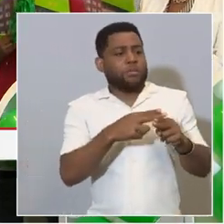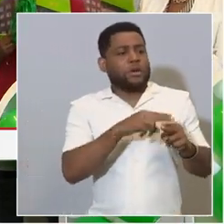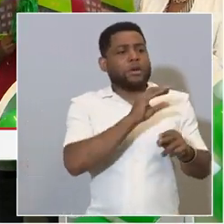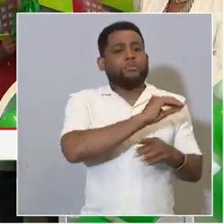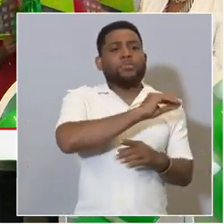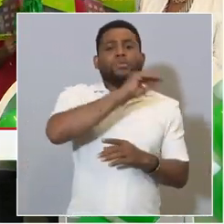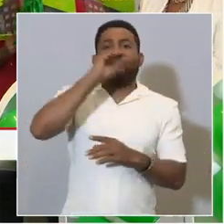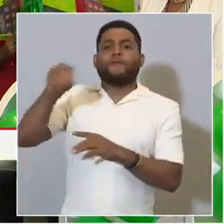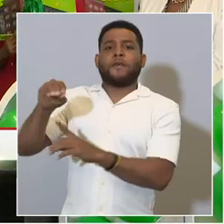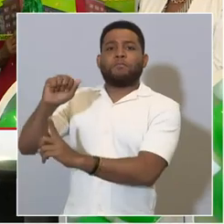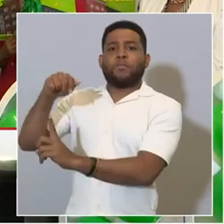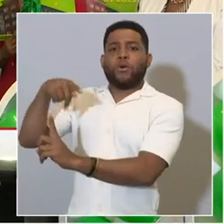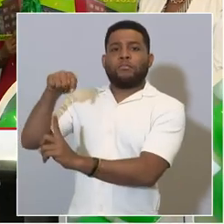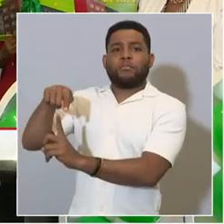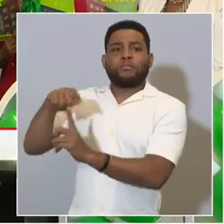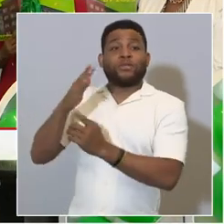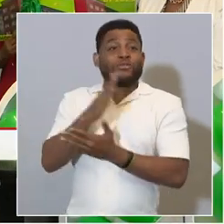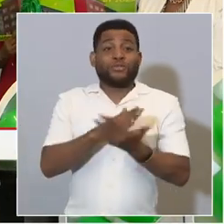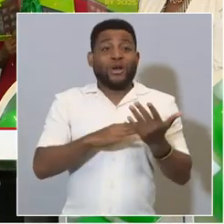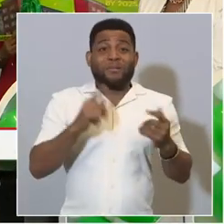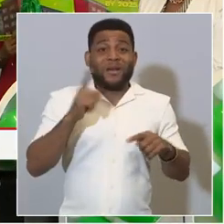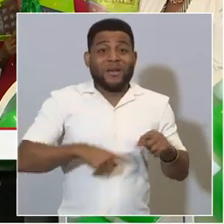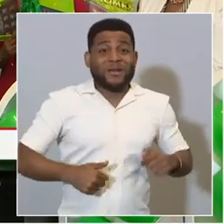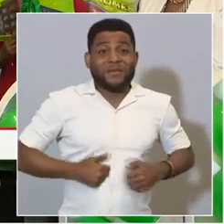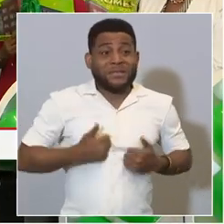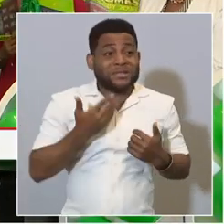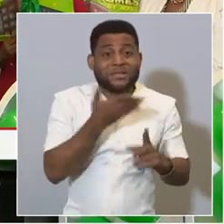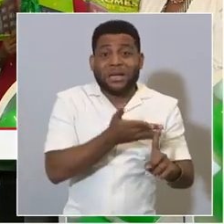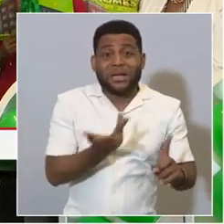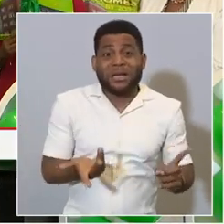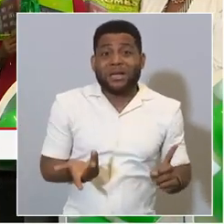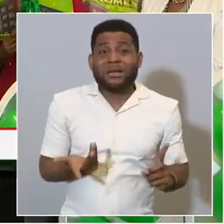W.C. Smith properties. We involved them in our plans to